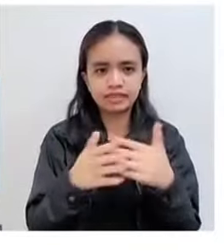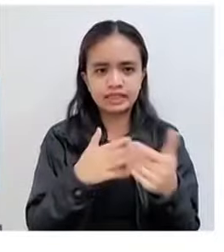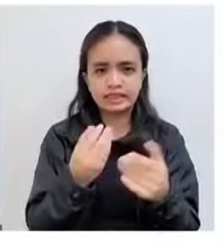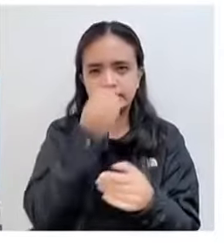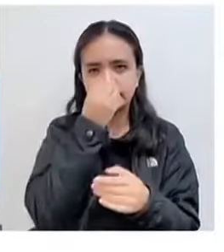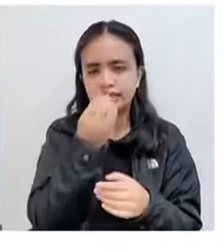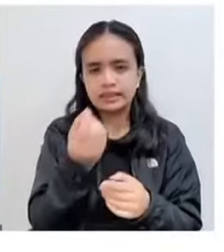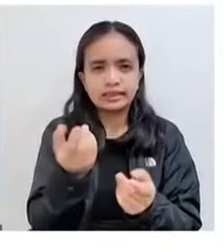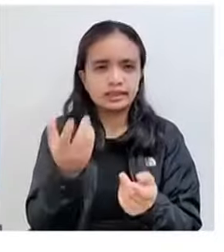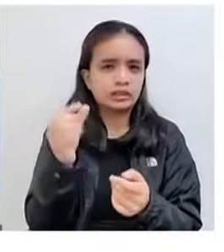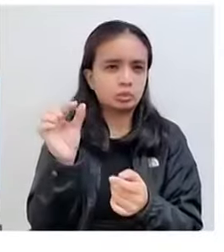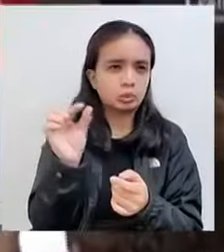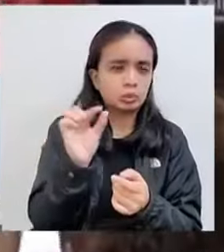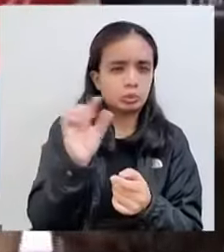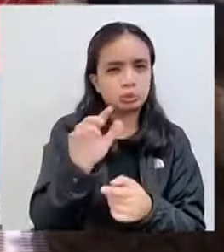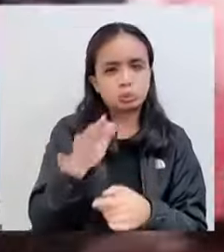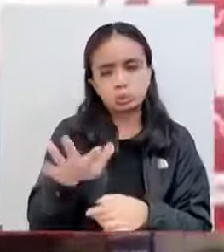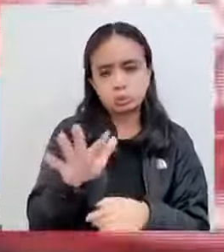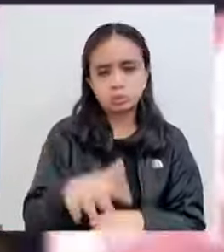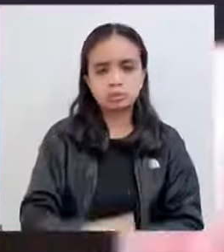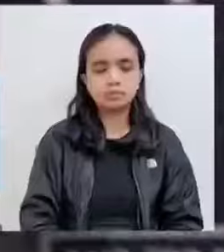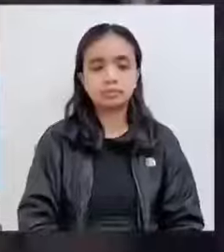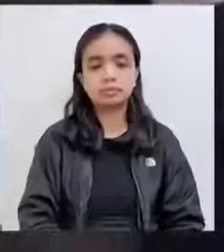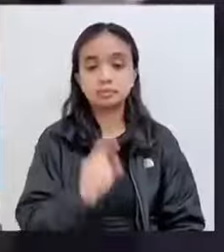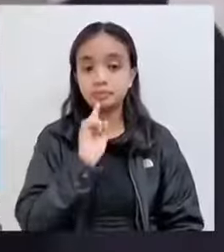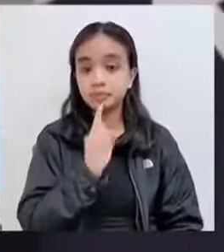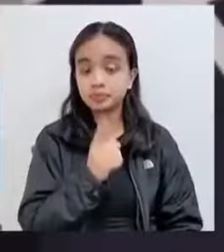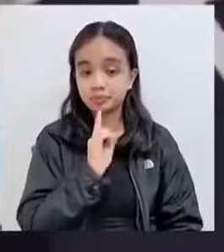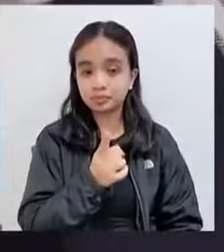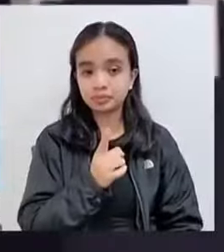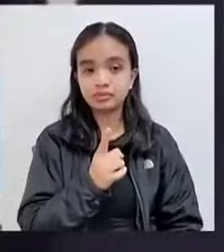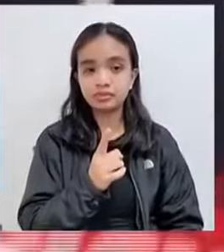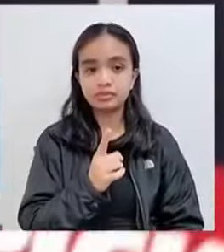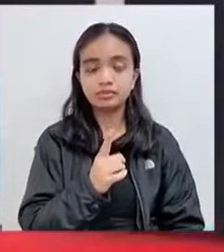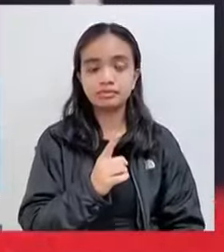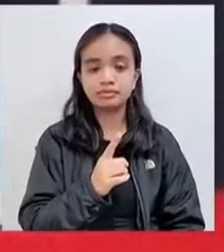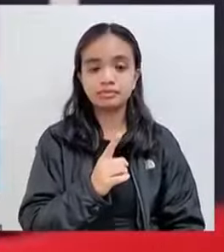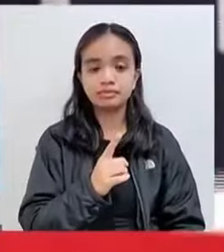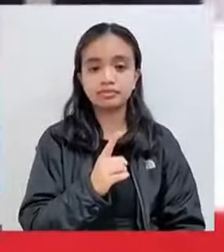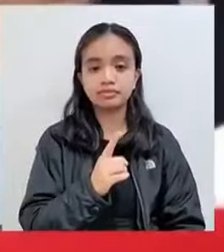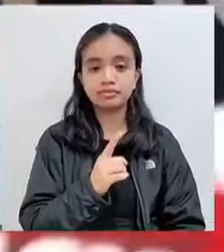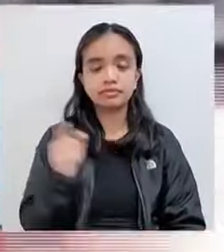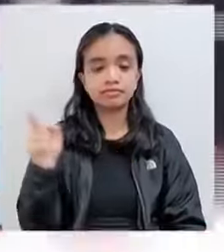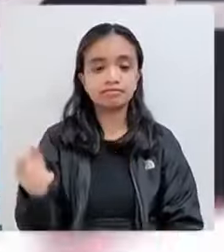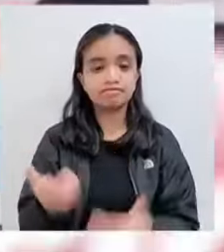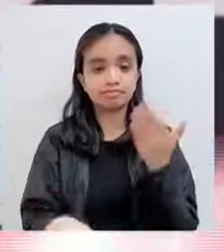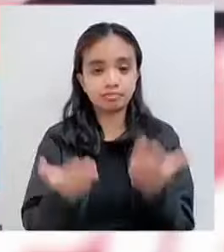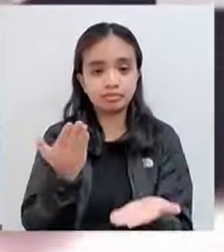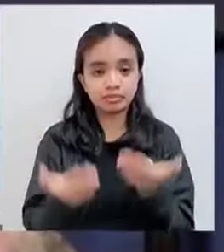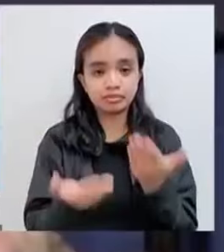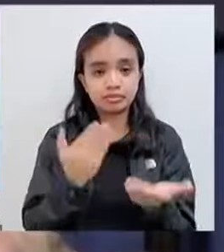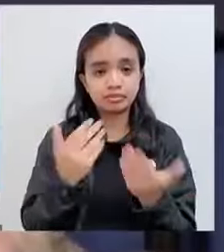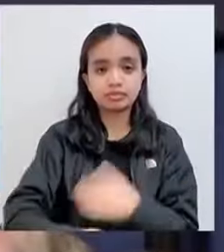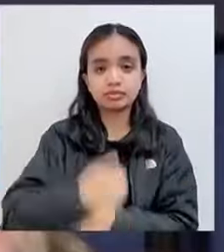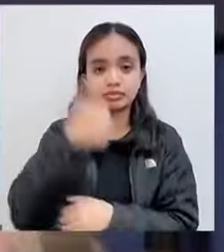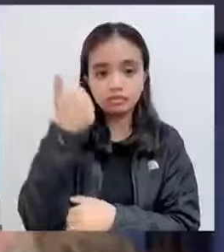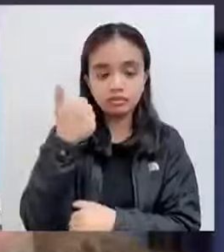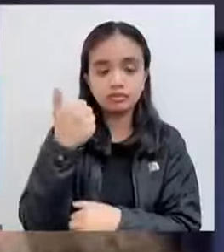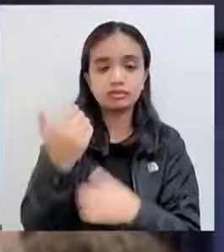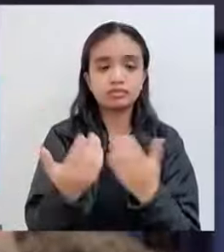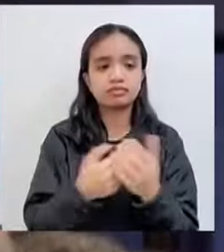Well, really, mathematically, after tonight, I mean, she might win the primary in Vermont. You know, she's